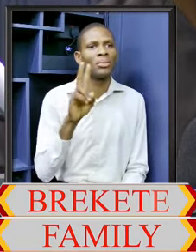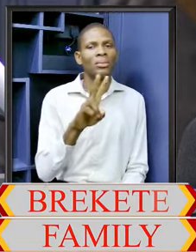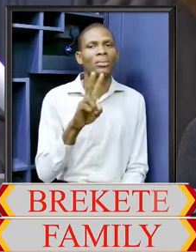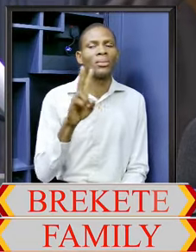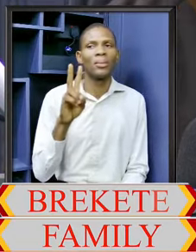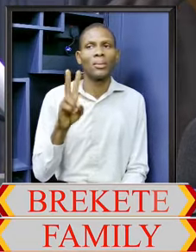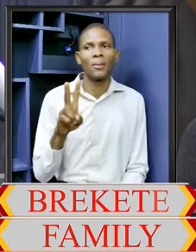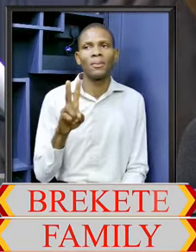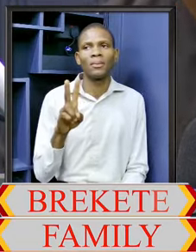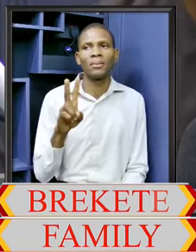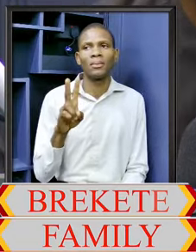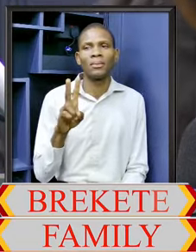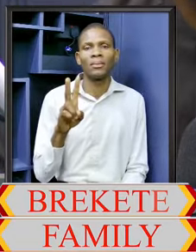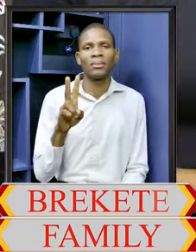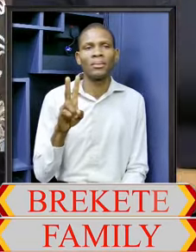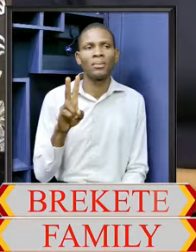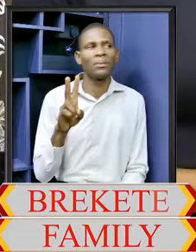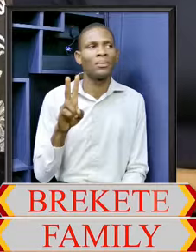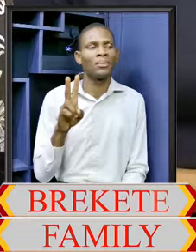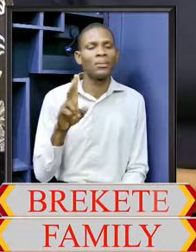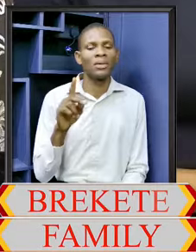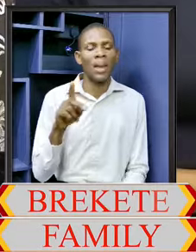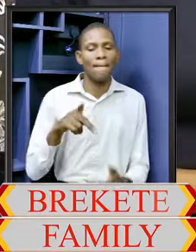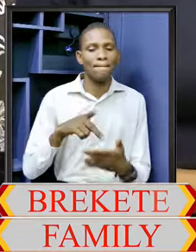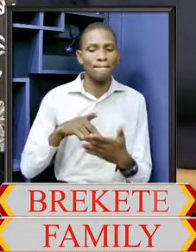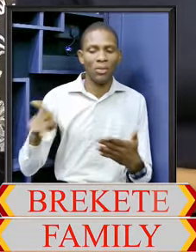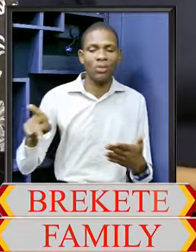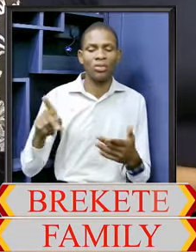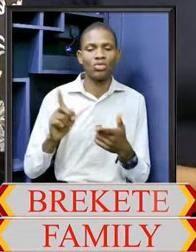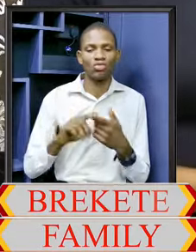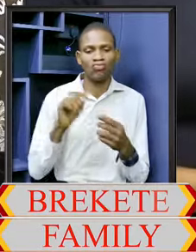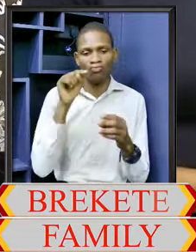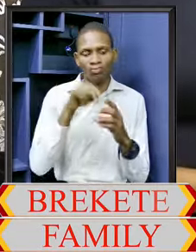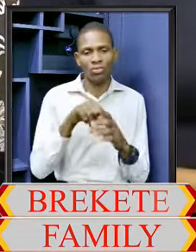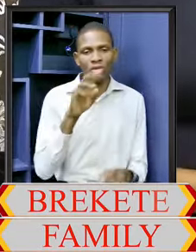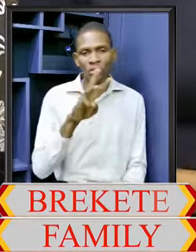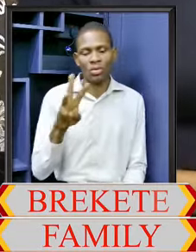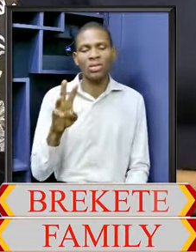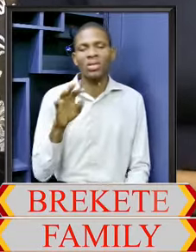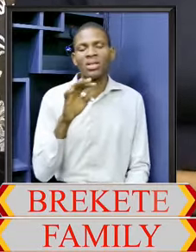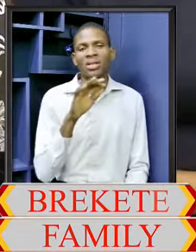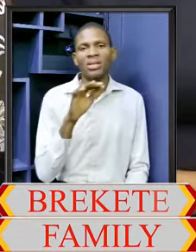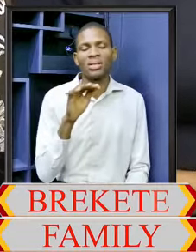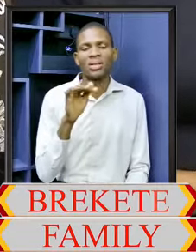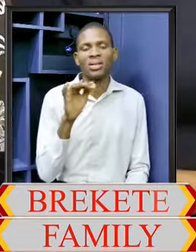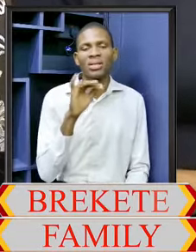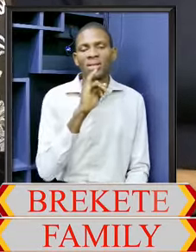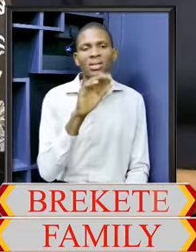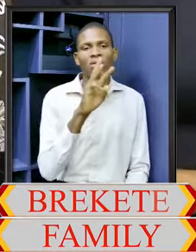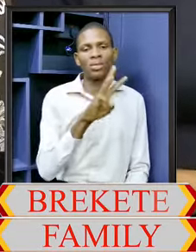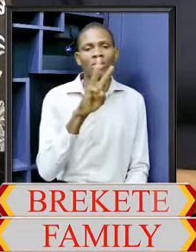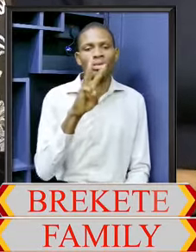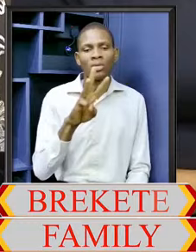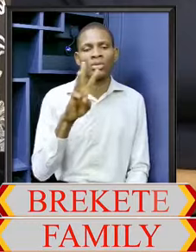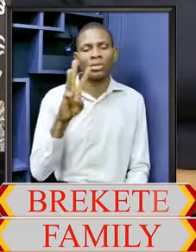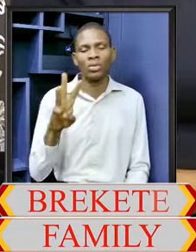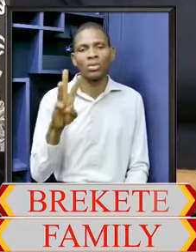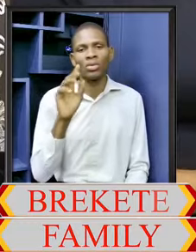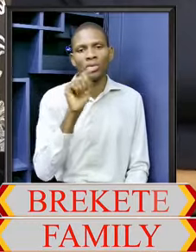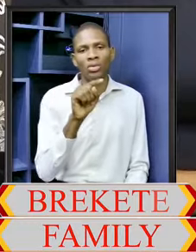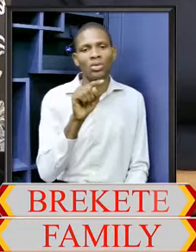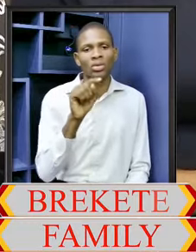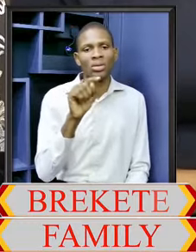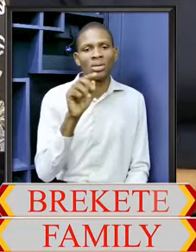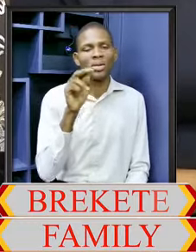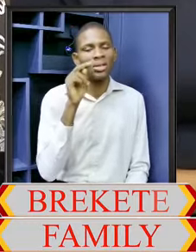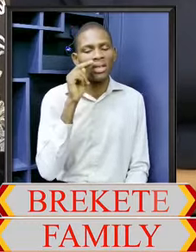070-00-93-36-22. The platform where you go log in, where they go, they answer you now as they talk now